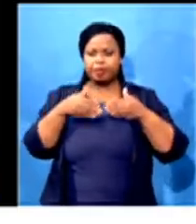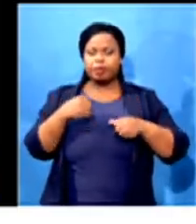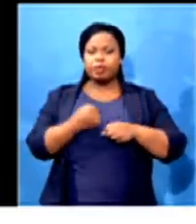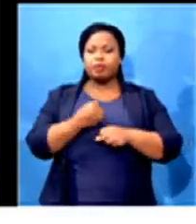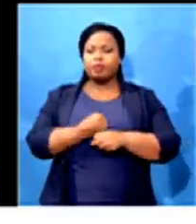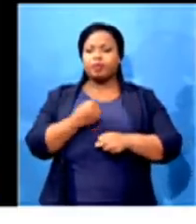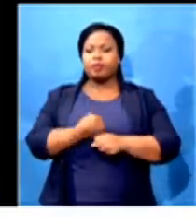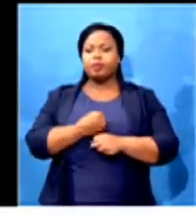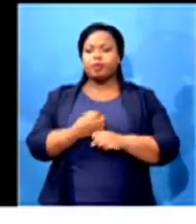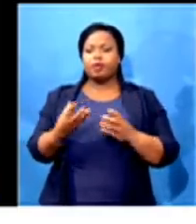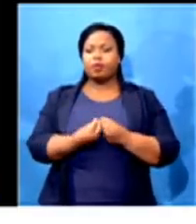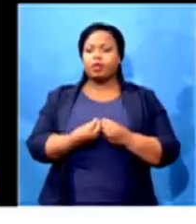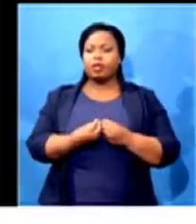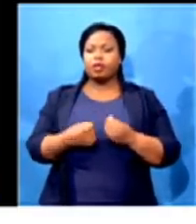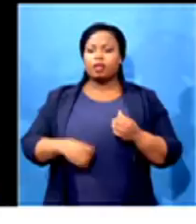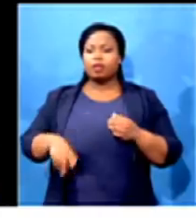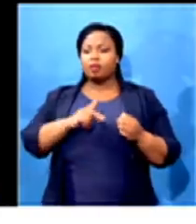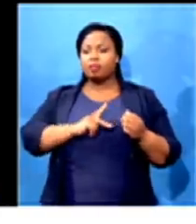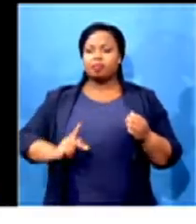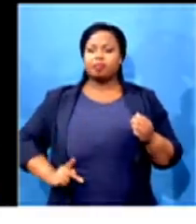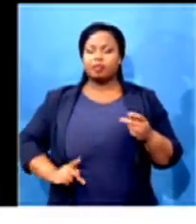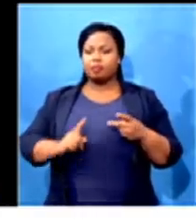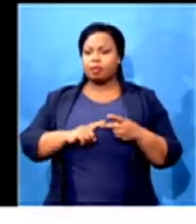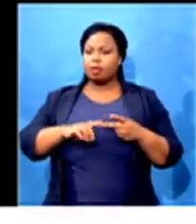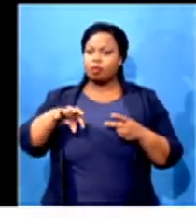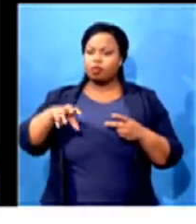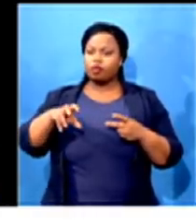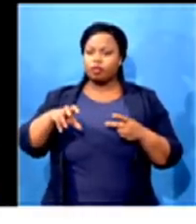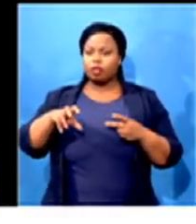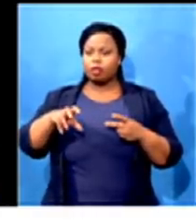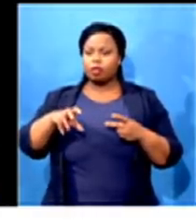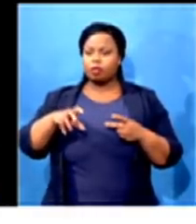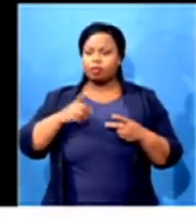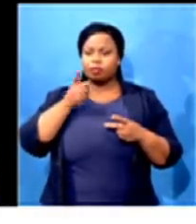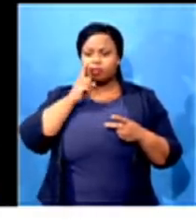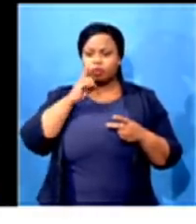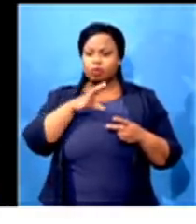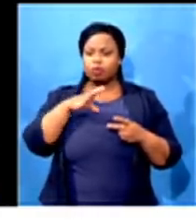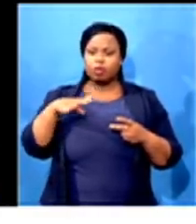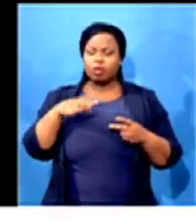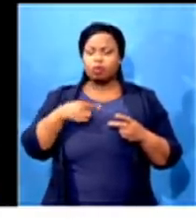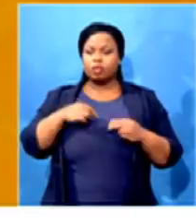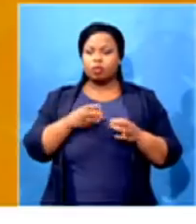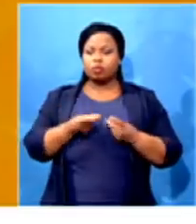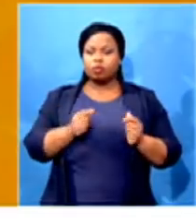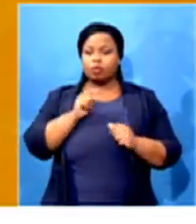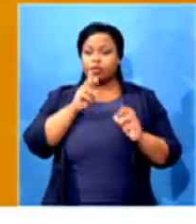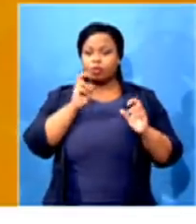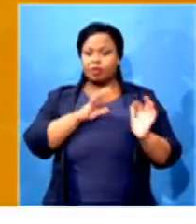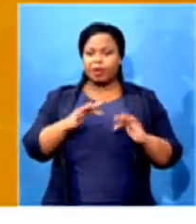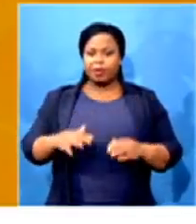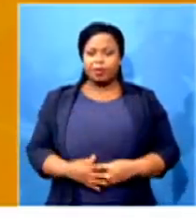together with the Premier and the Provincial Executive Council on what best and how to handle the situation. Yeah, indeed. I mean,